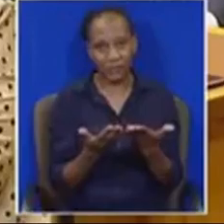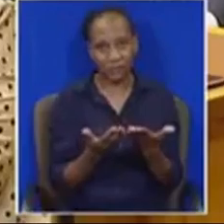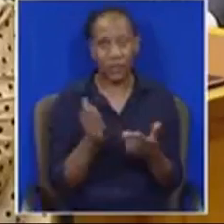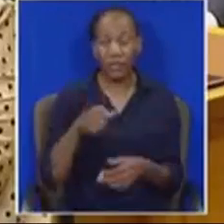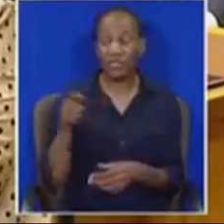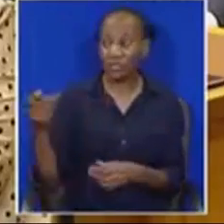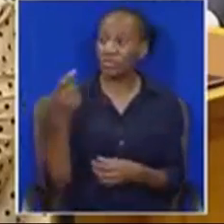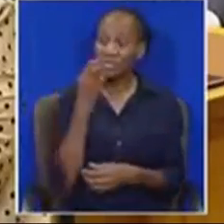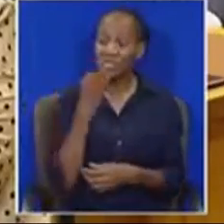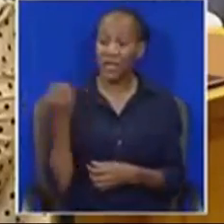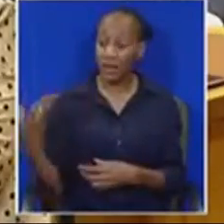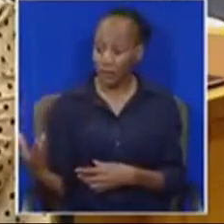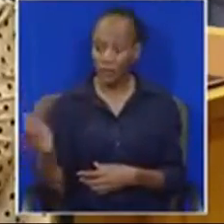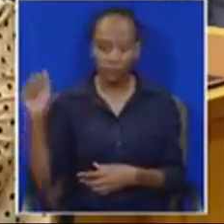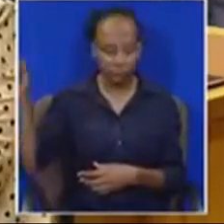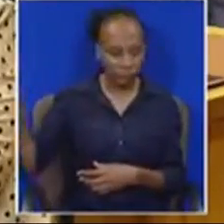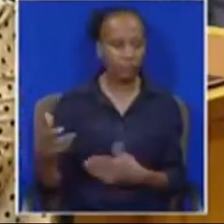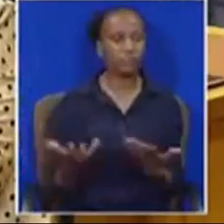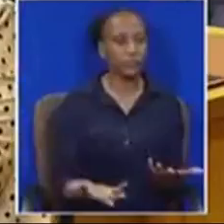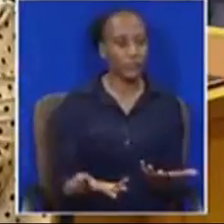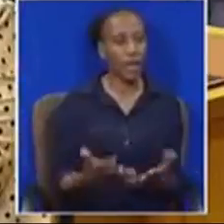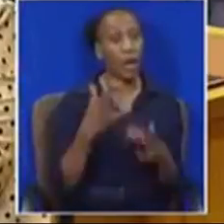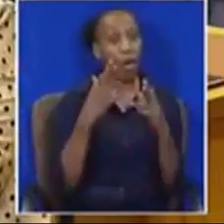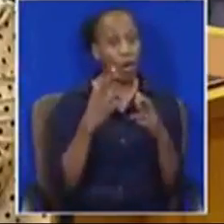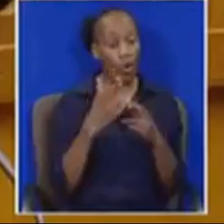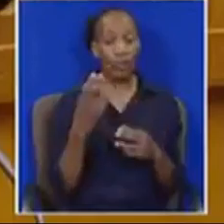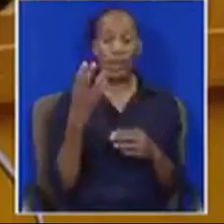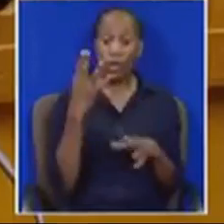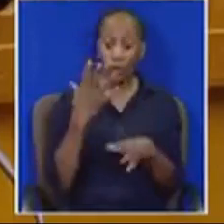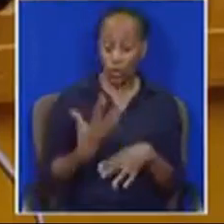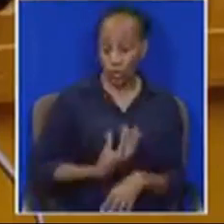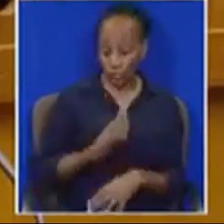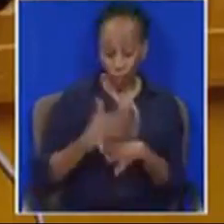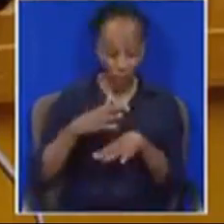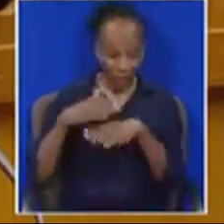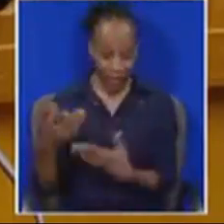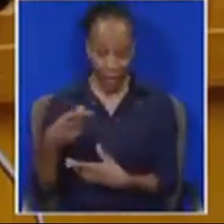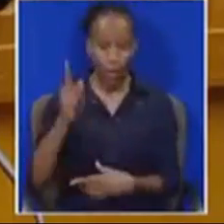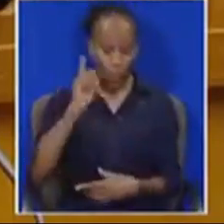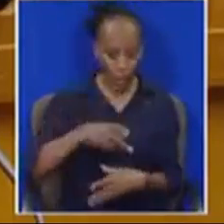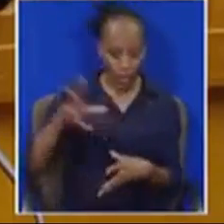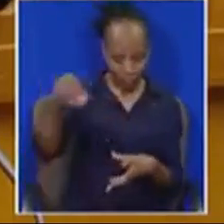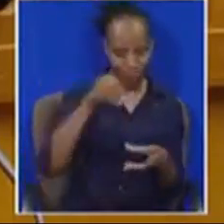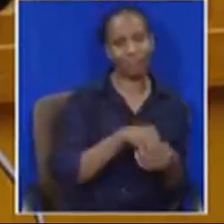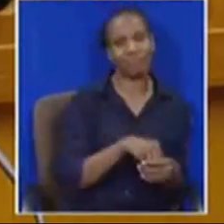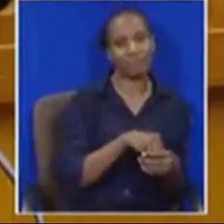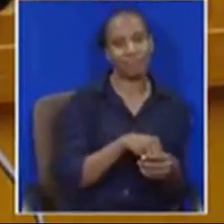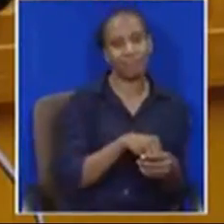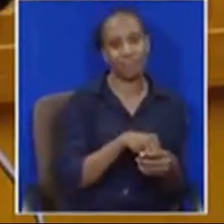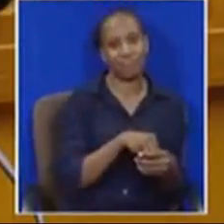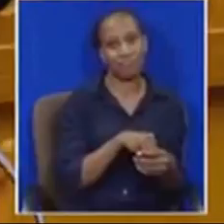many, which will place unemployed youth in paid internships in companies across the